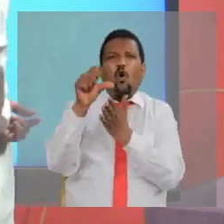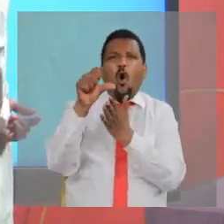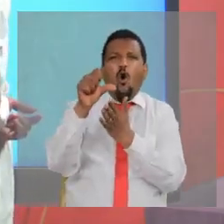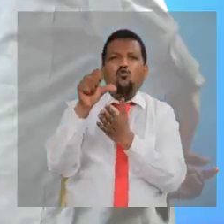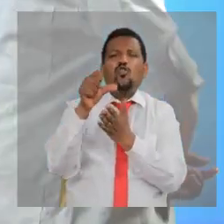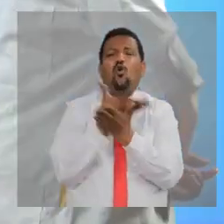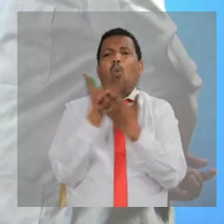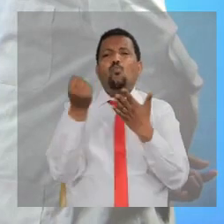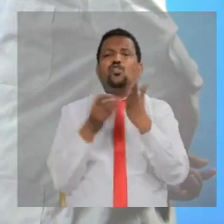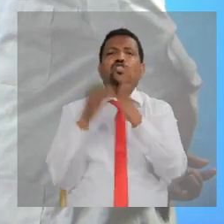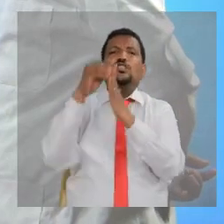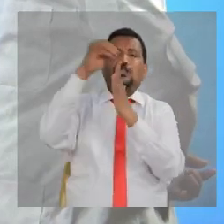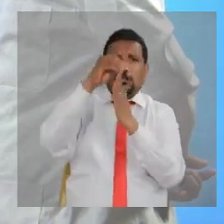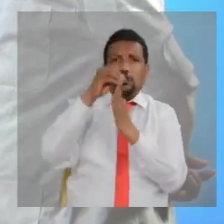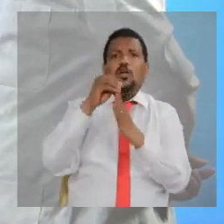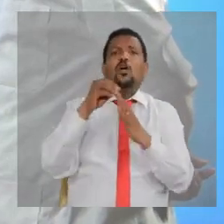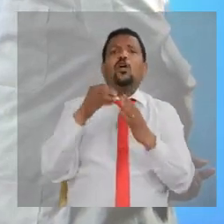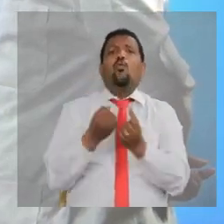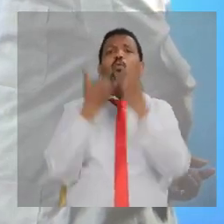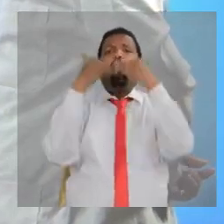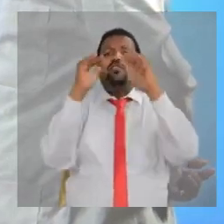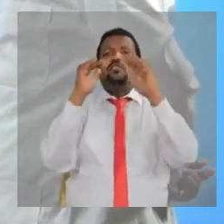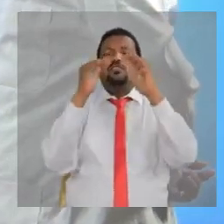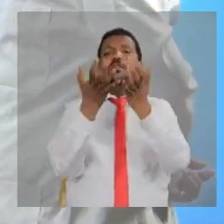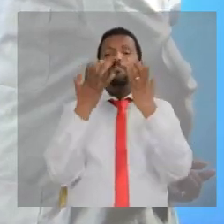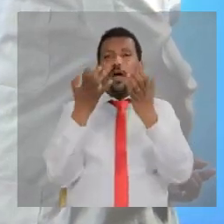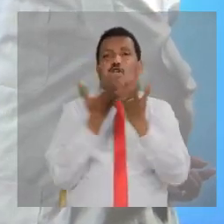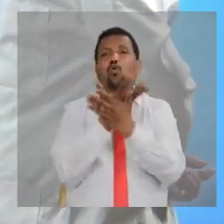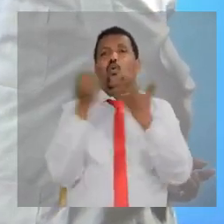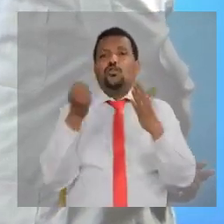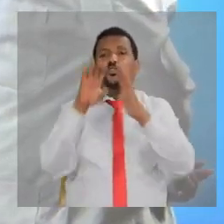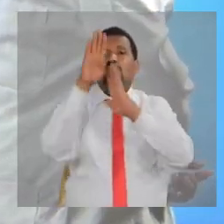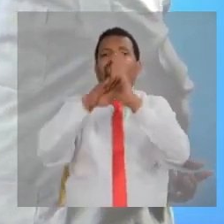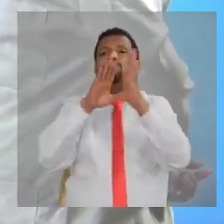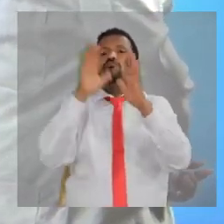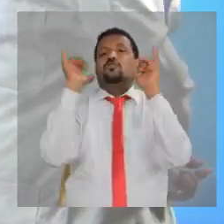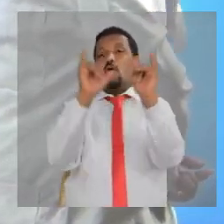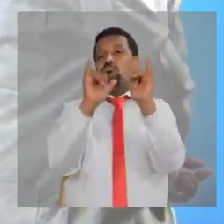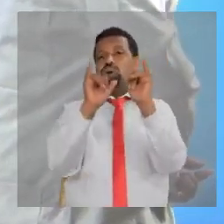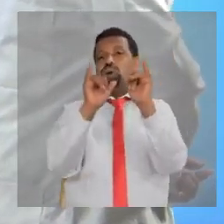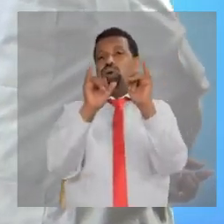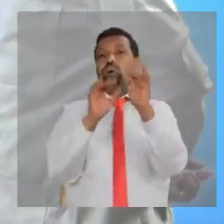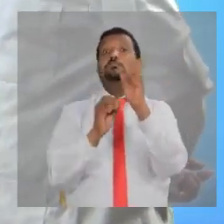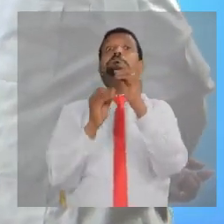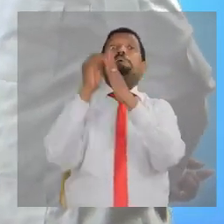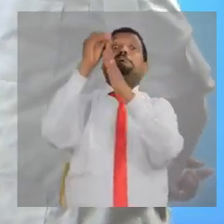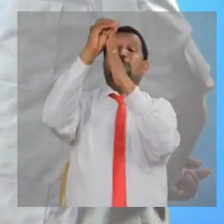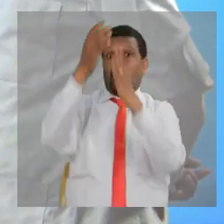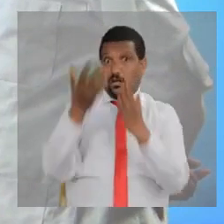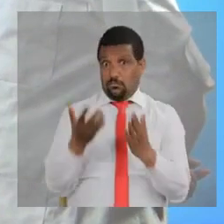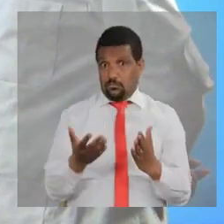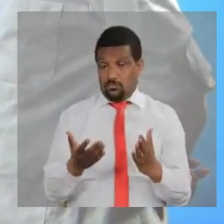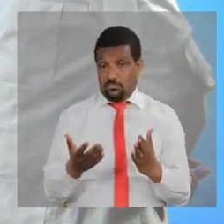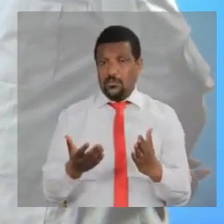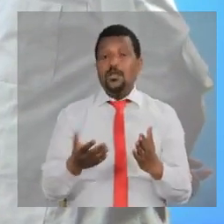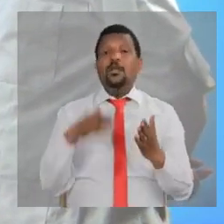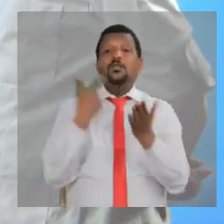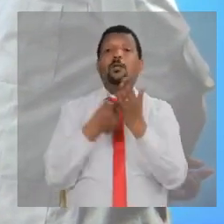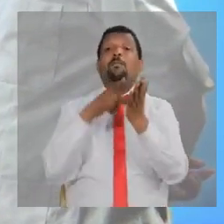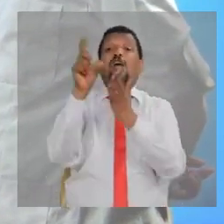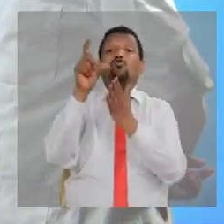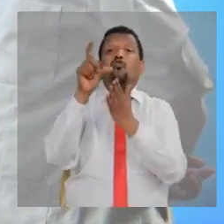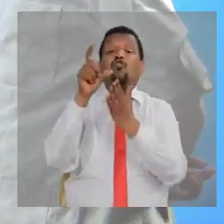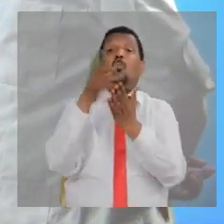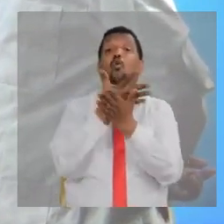commodity increases, then the quantity demanded for a commodity may not decline or it will increase. And as price of a